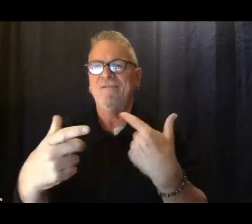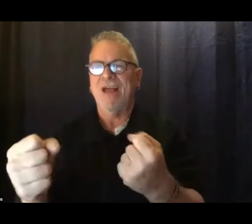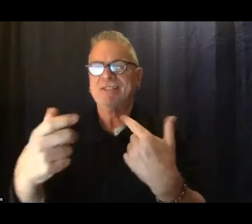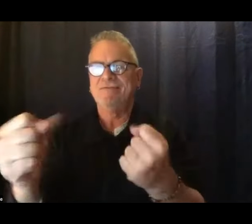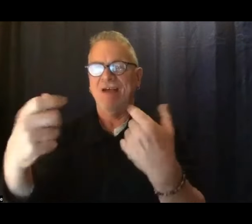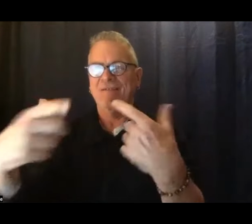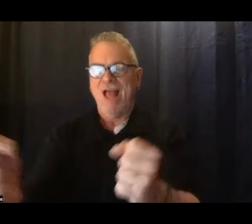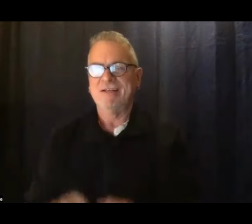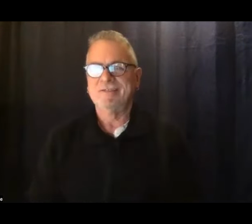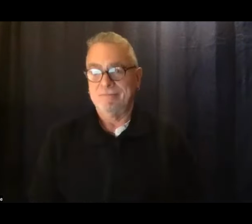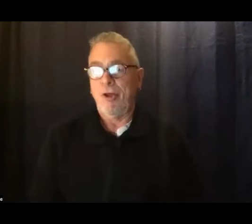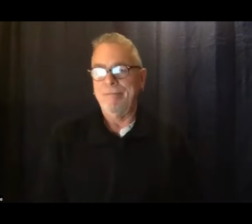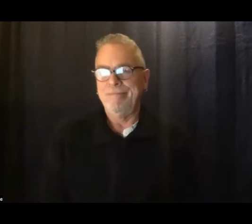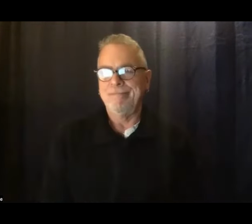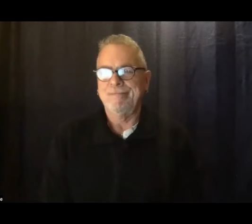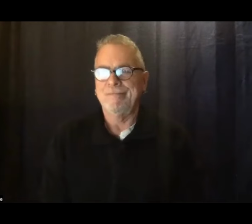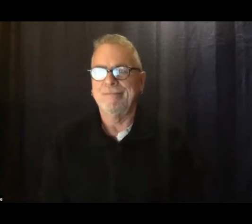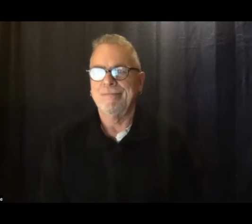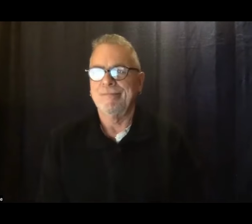I'm going to go slow, and then I'm going to pick it up.